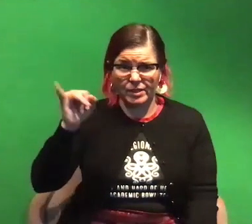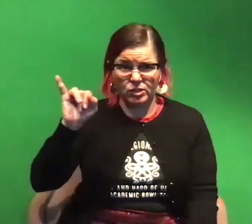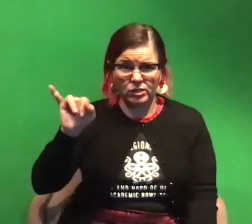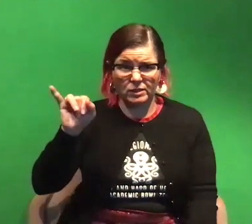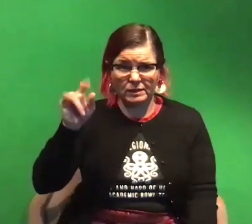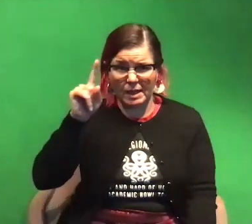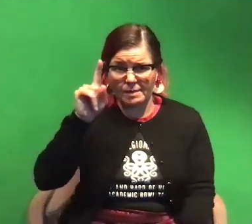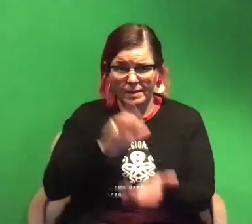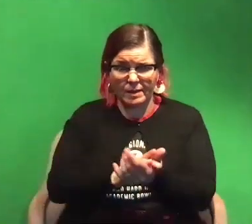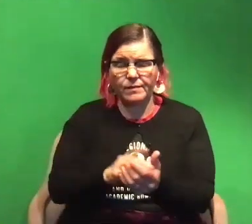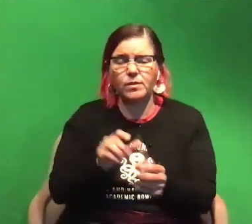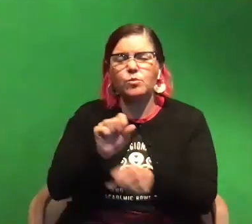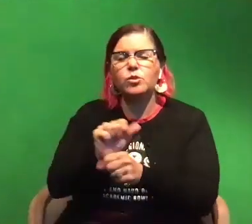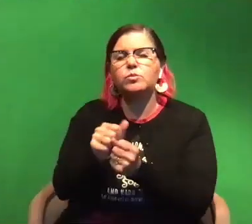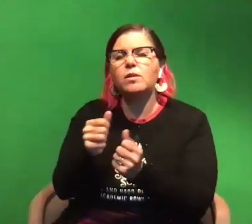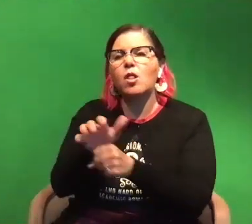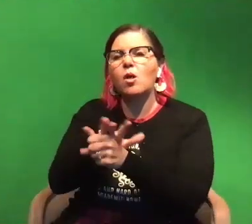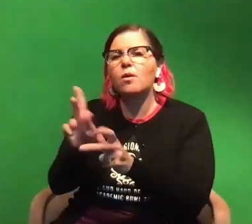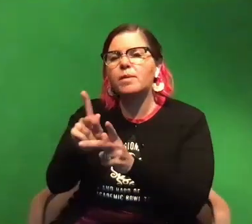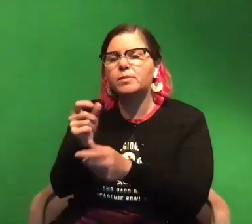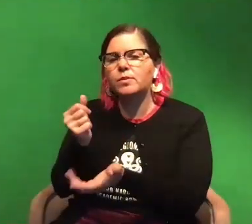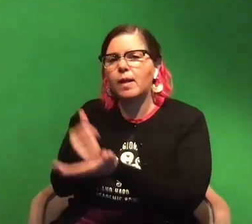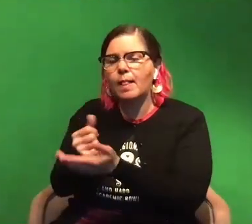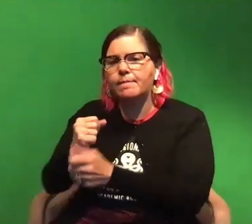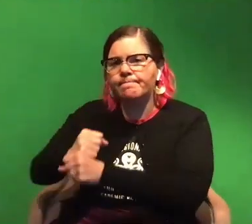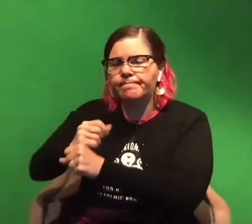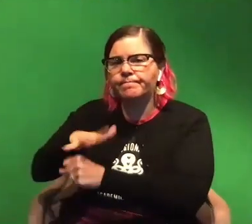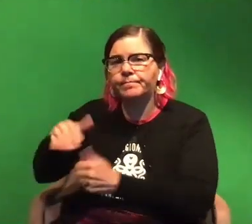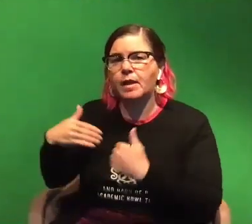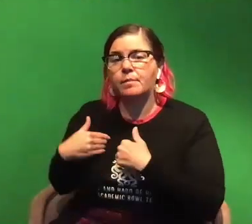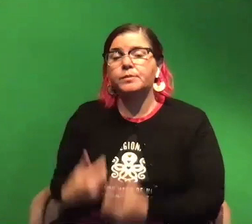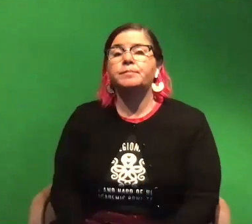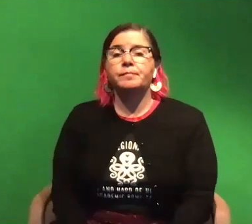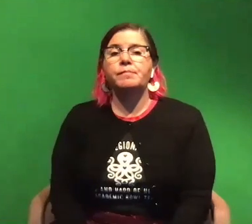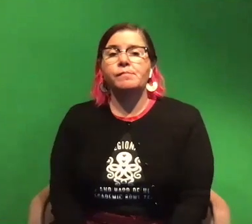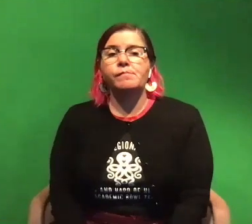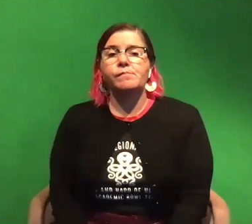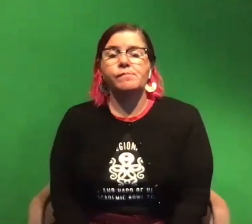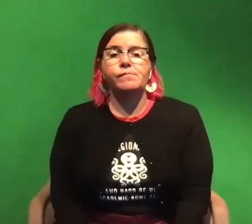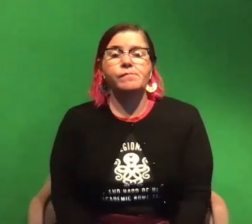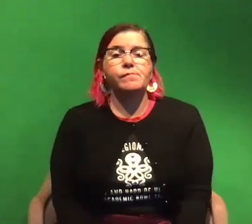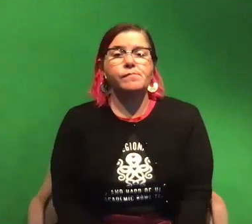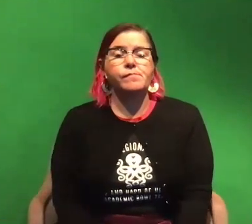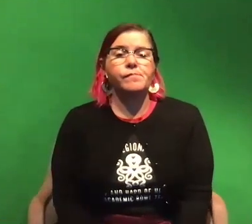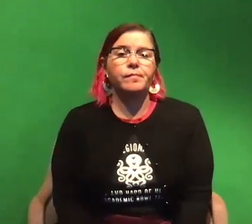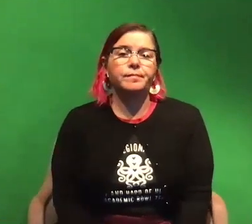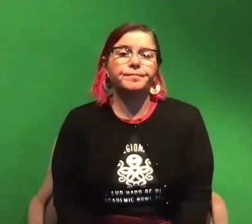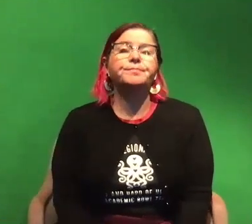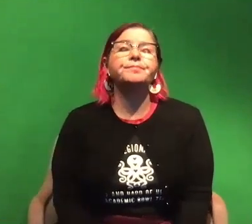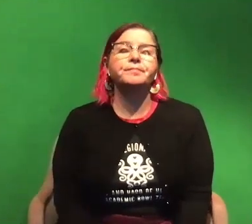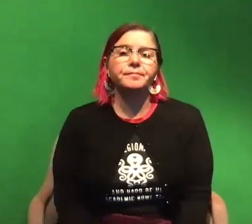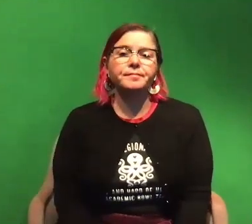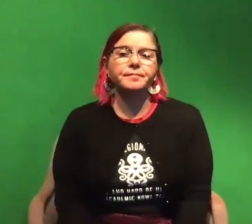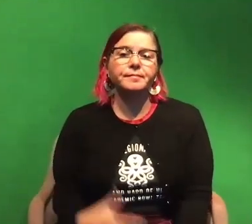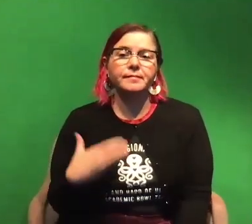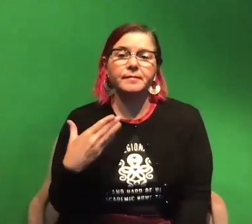and works with local folks there to help protect those animals. He's doing cool work. Awesome. Okay.